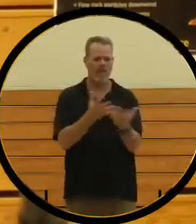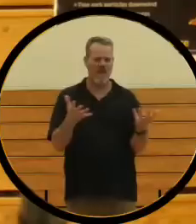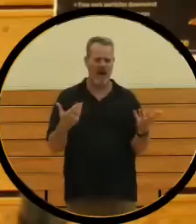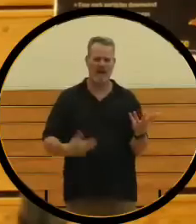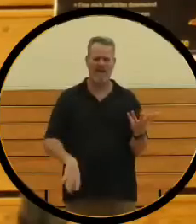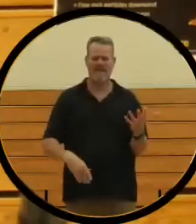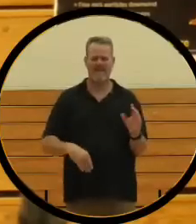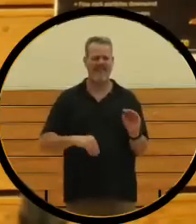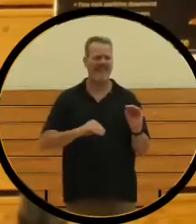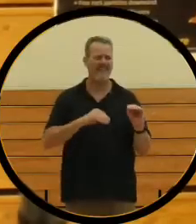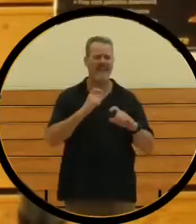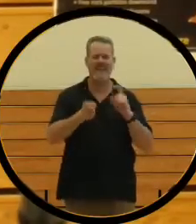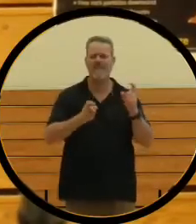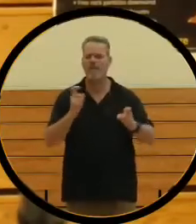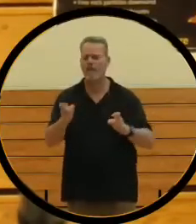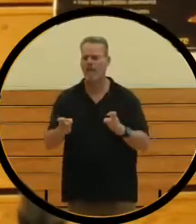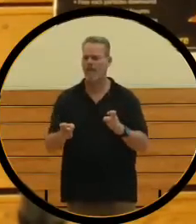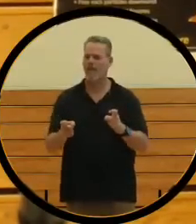to the shelters the